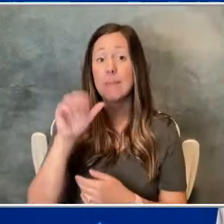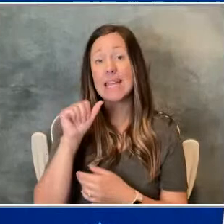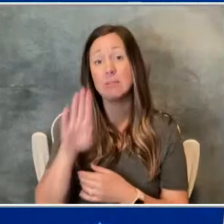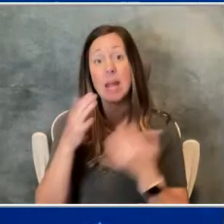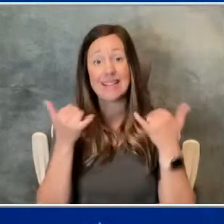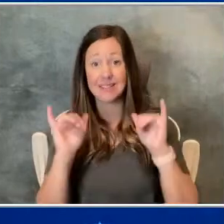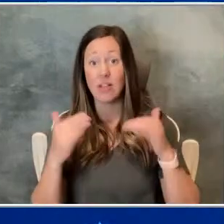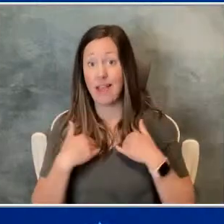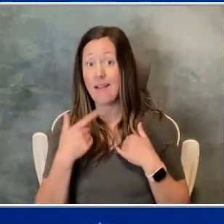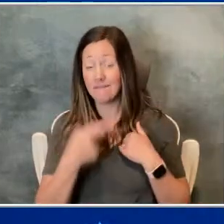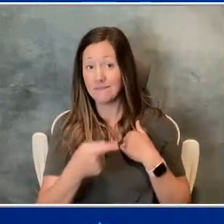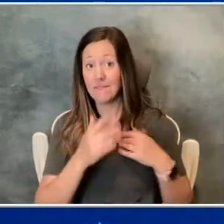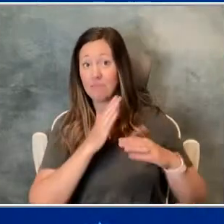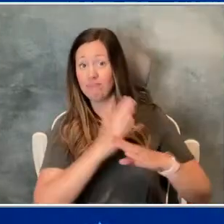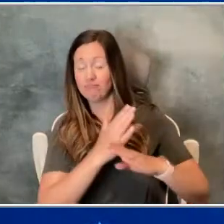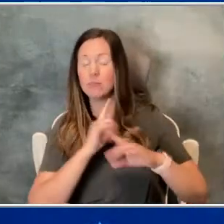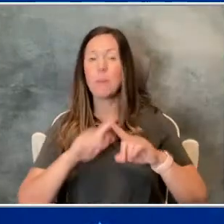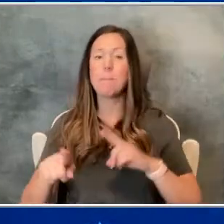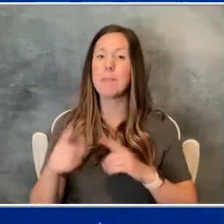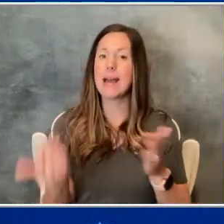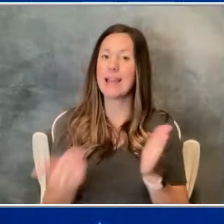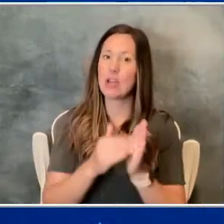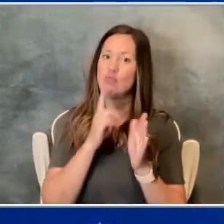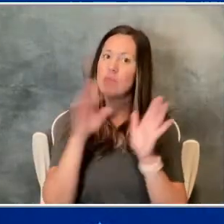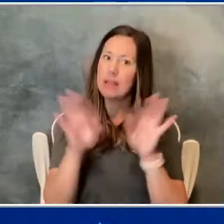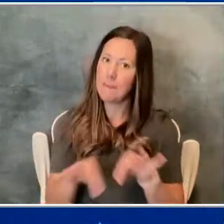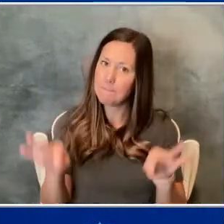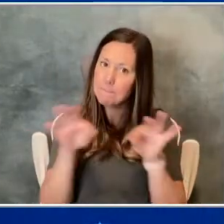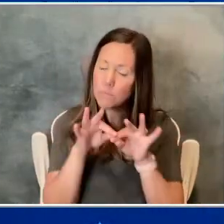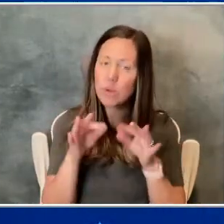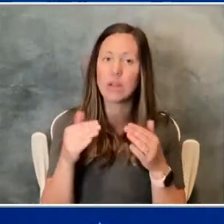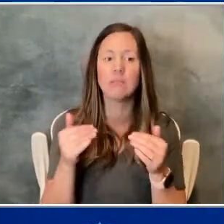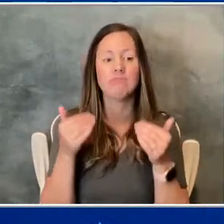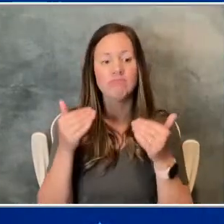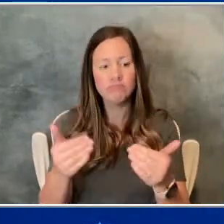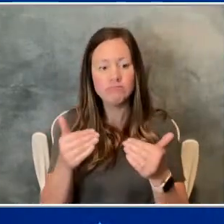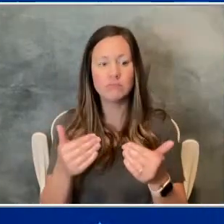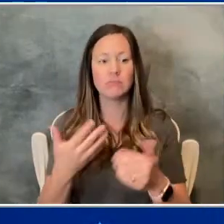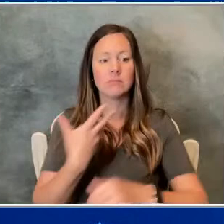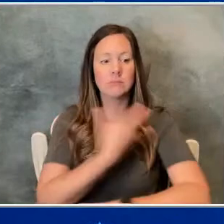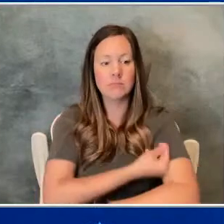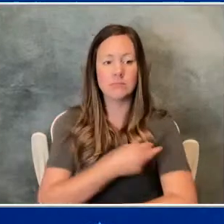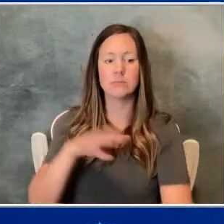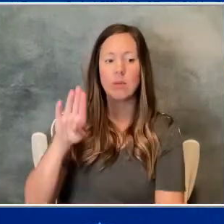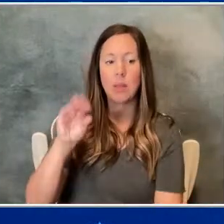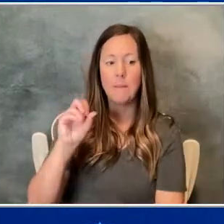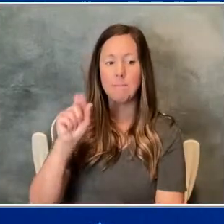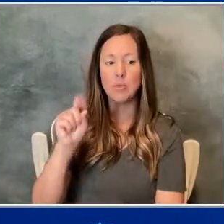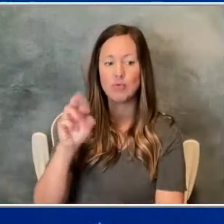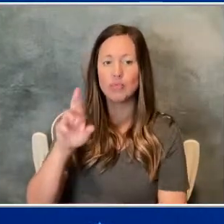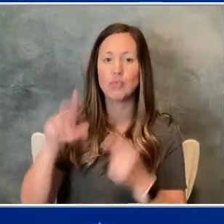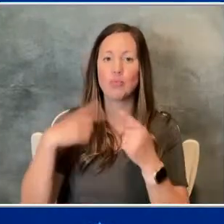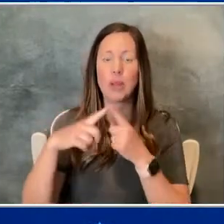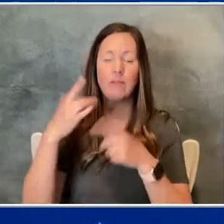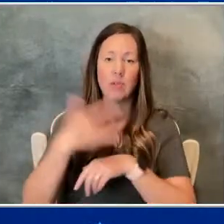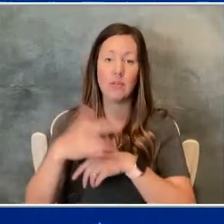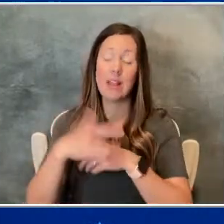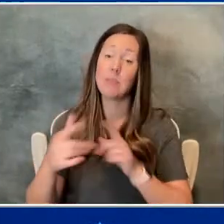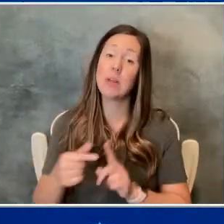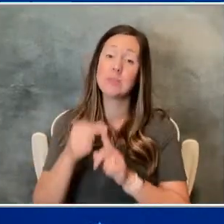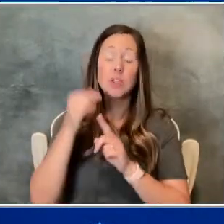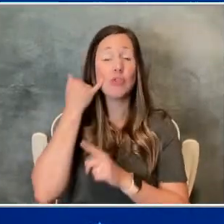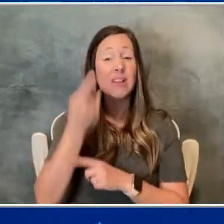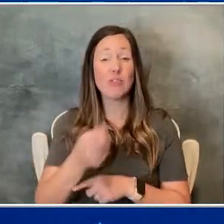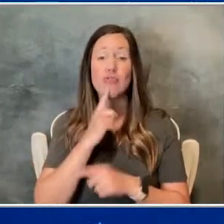variant. But again, I think it is important to get that booster when it is available, especially if you're highest risk.